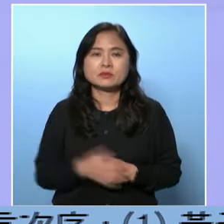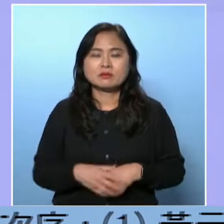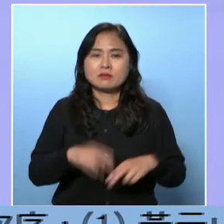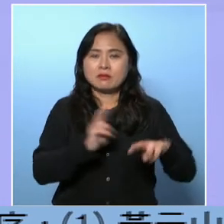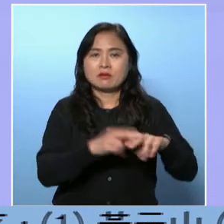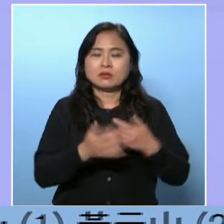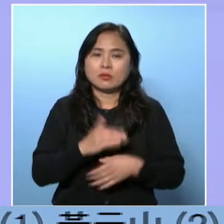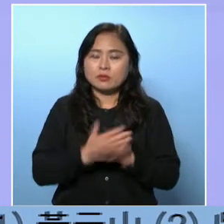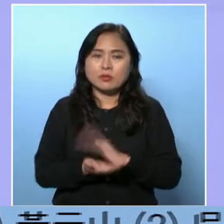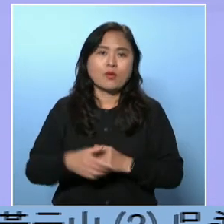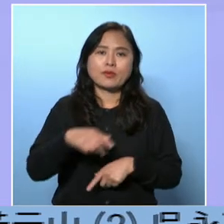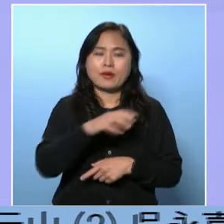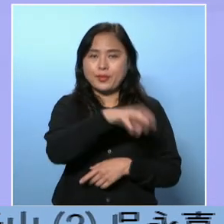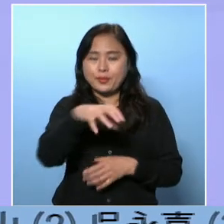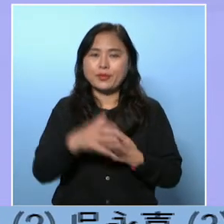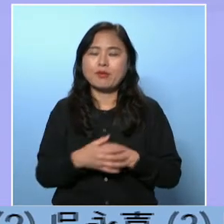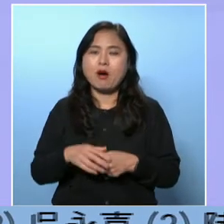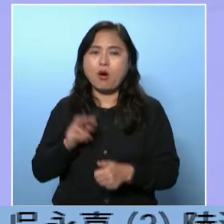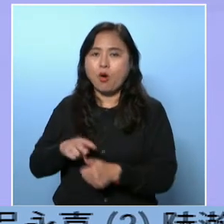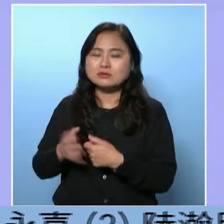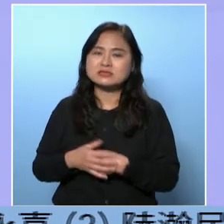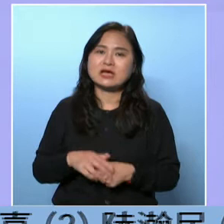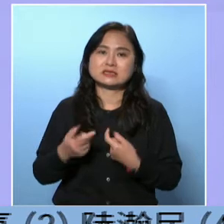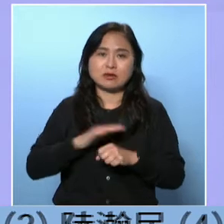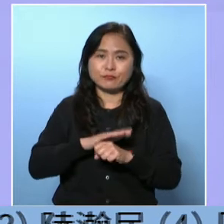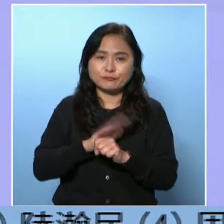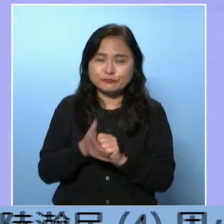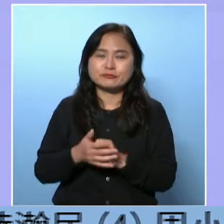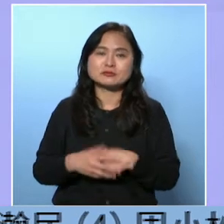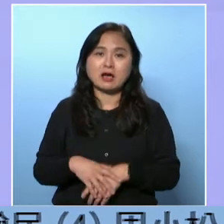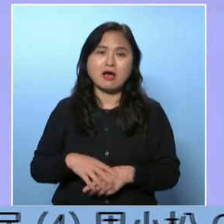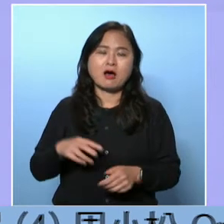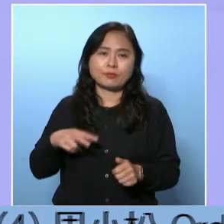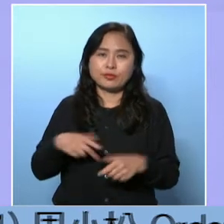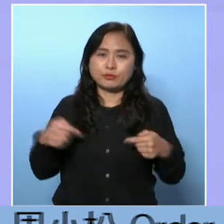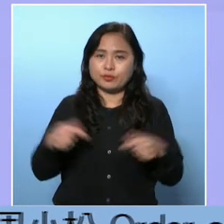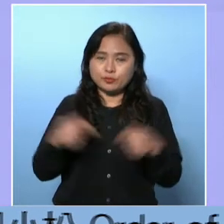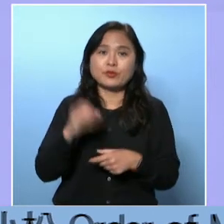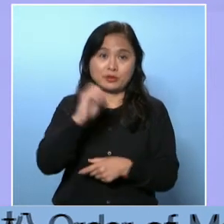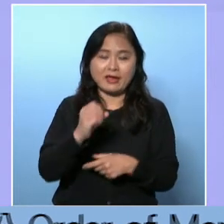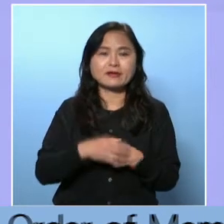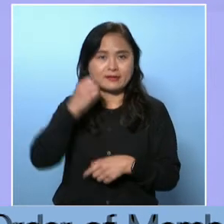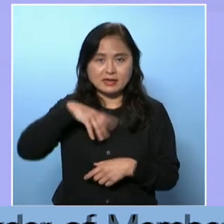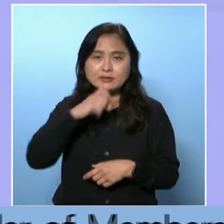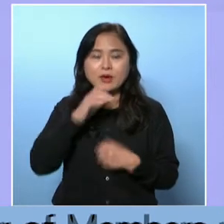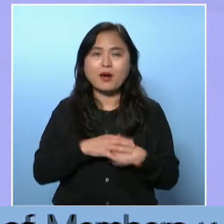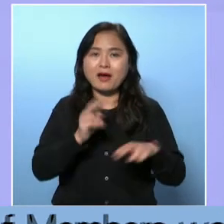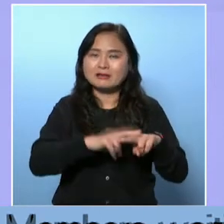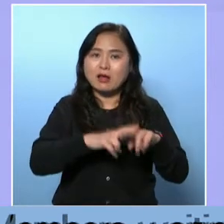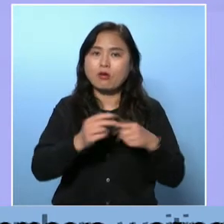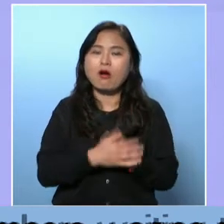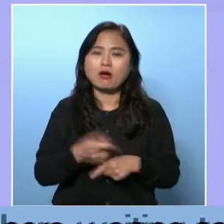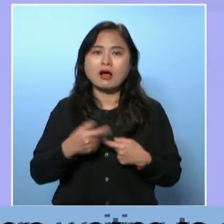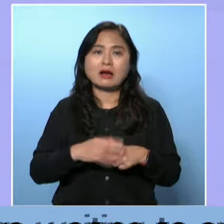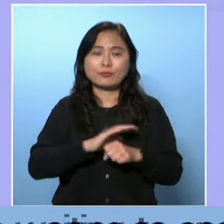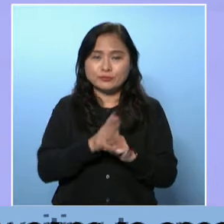be put under isolation as soon as possible. The central authorities and also cities and provinces